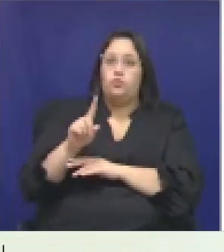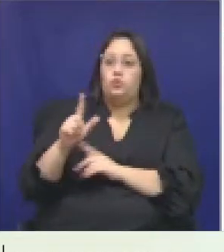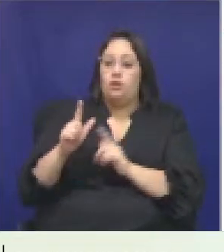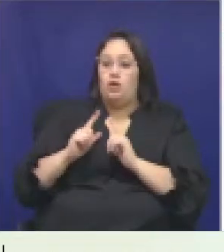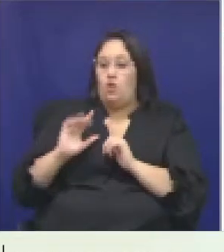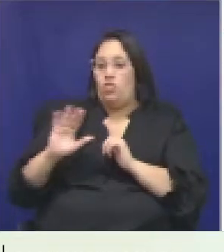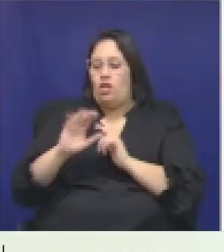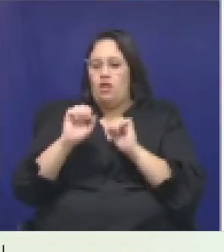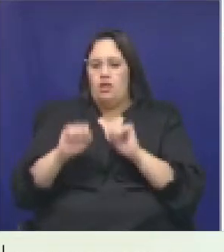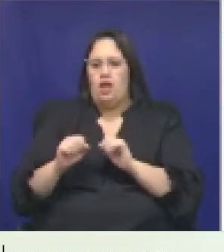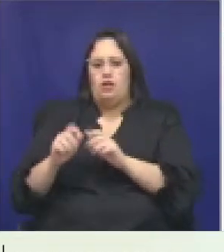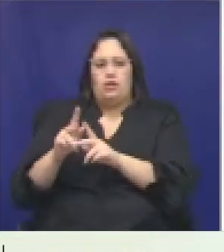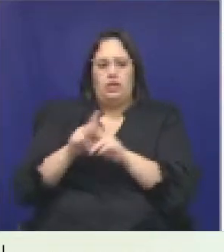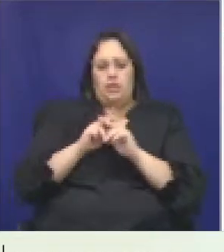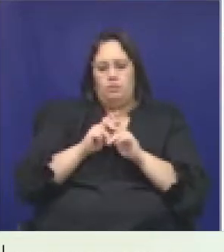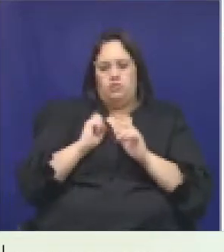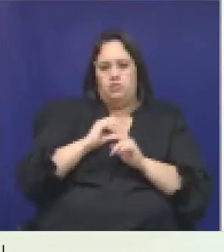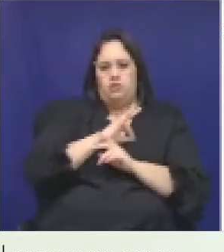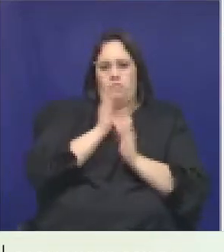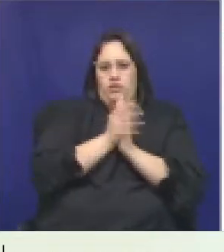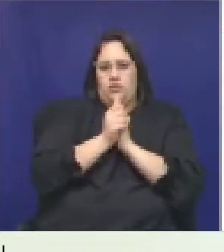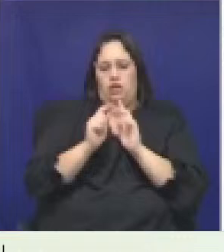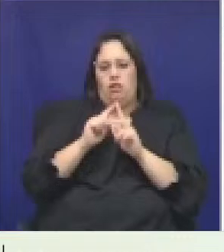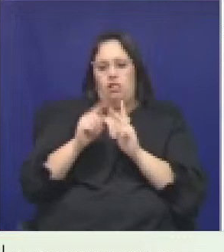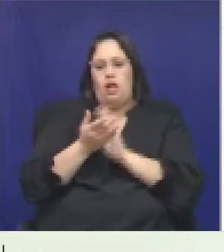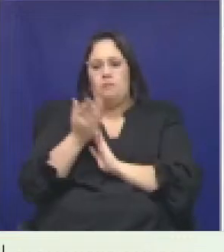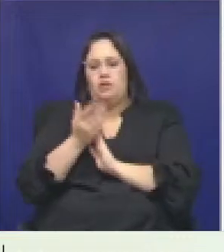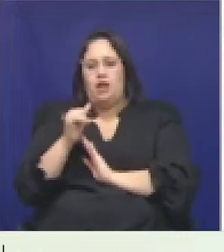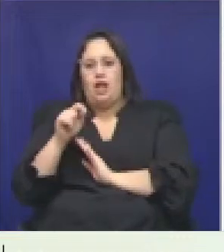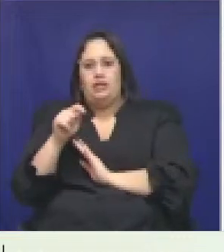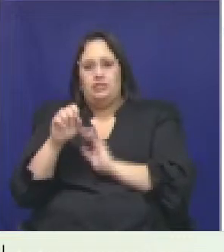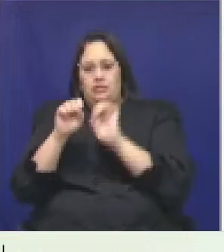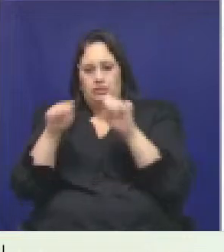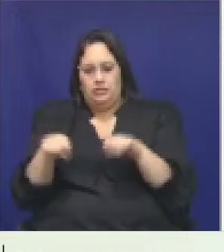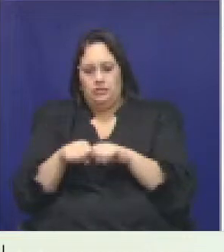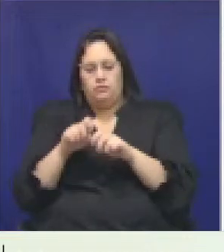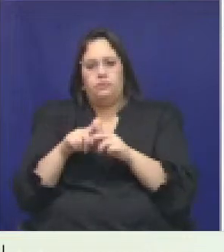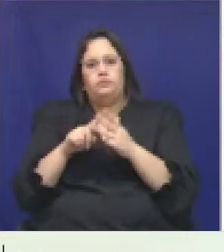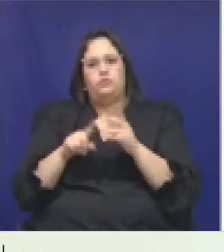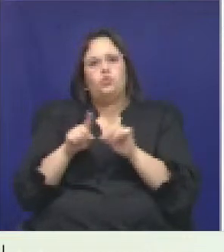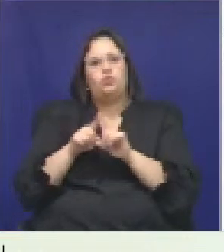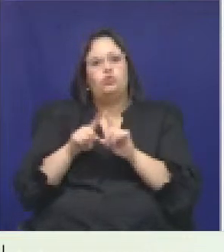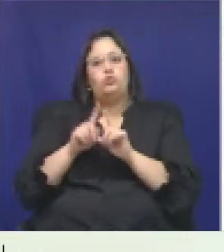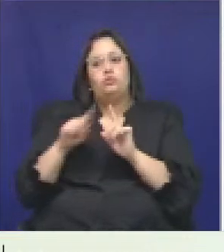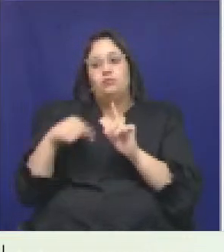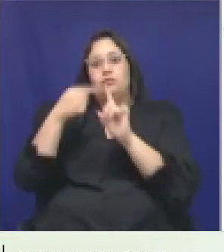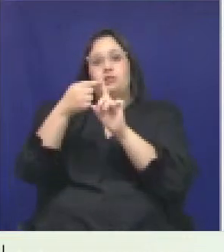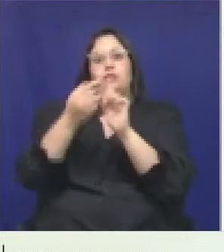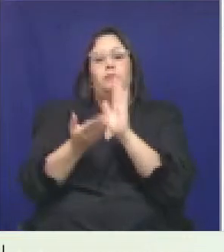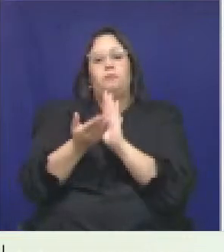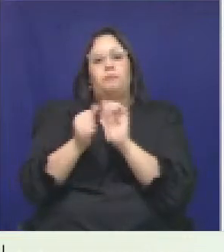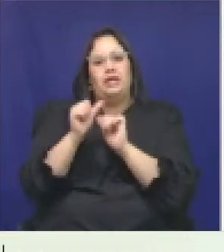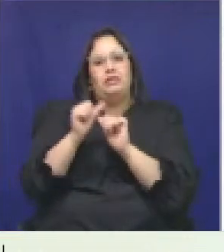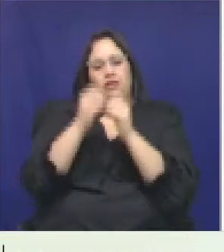allow it to retain skilled staff, update its ICT systems, and ultimately better inform our nation. As